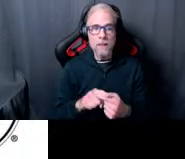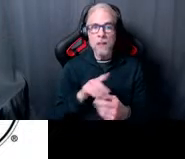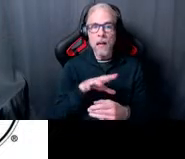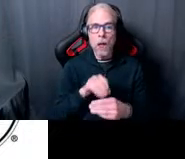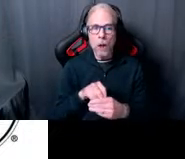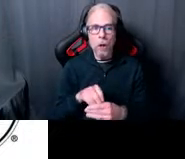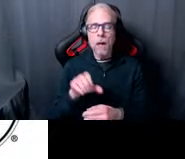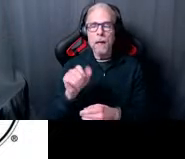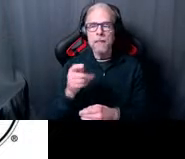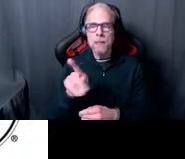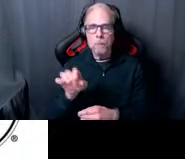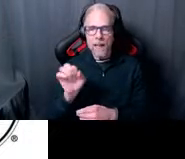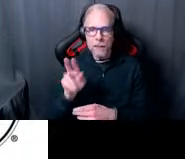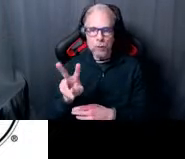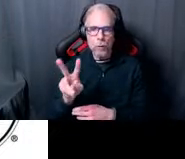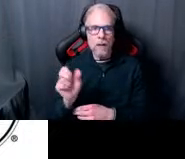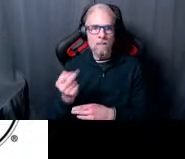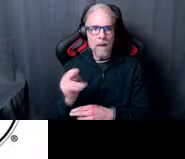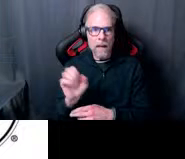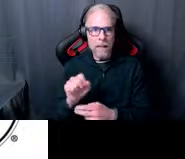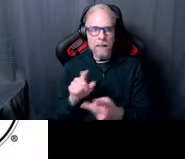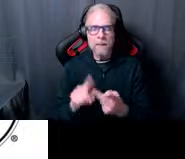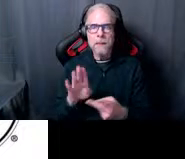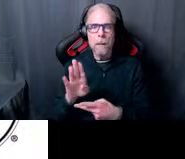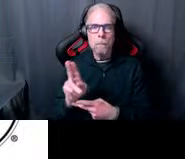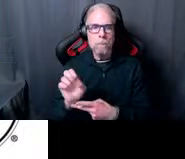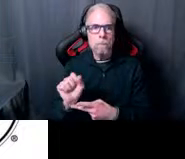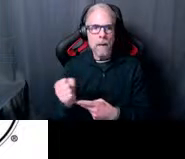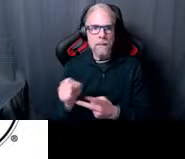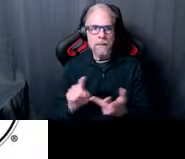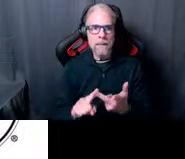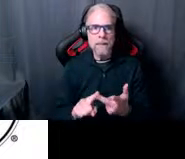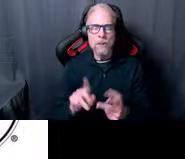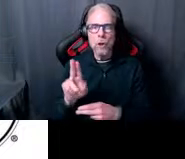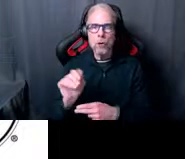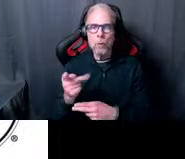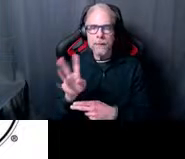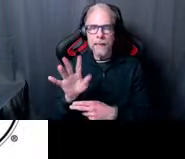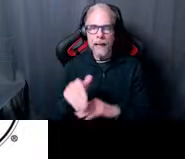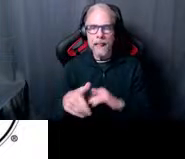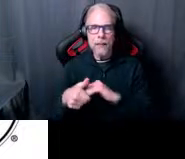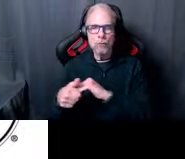include sprinter vans, buses, and utility trailers that have been